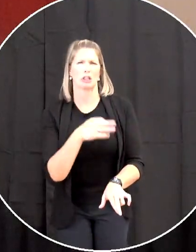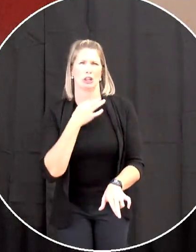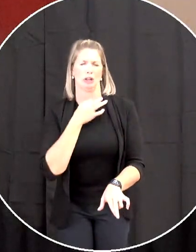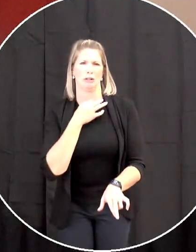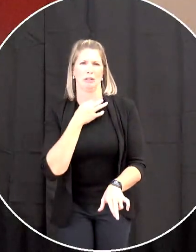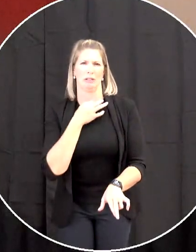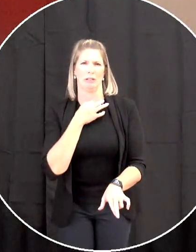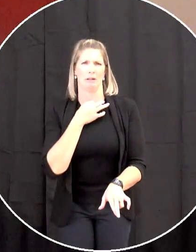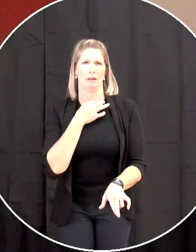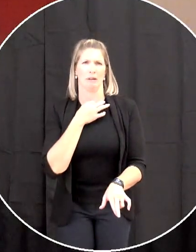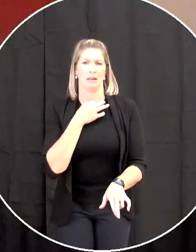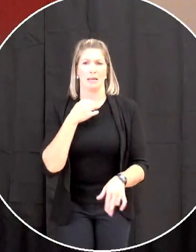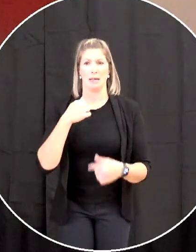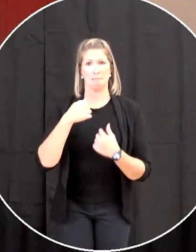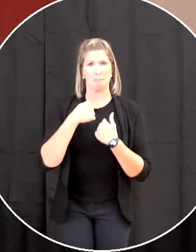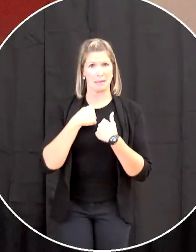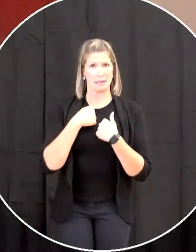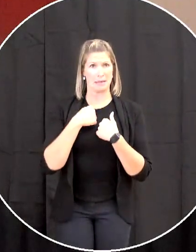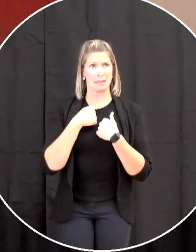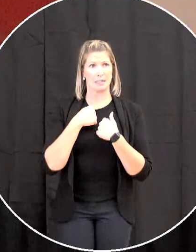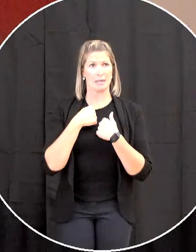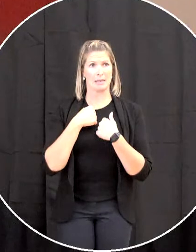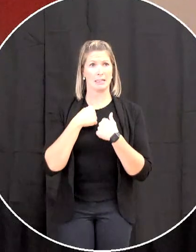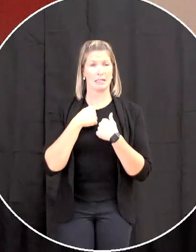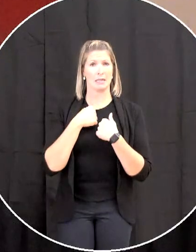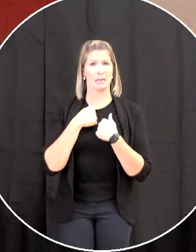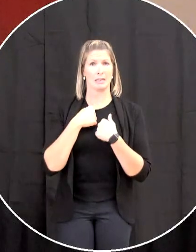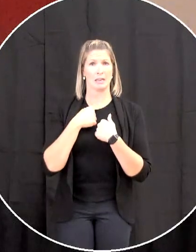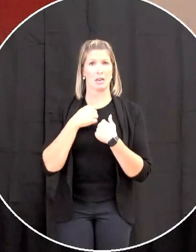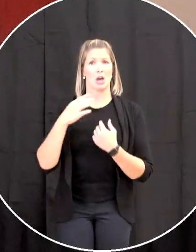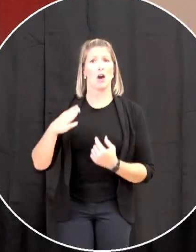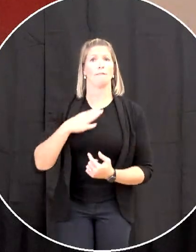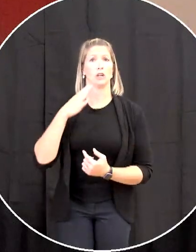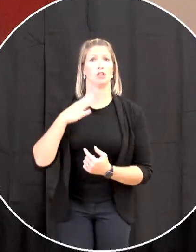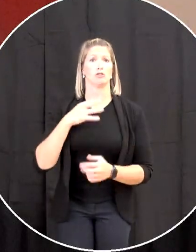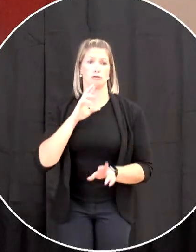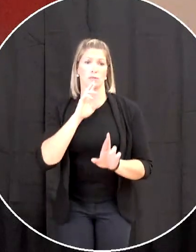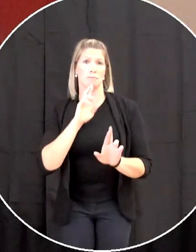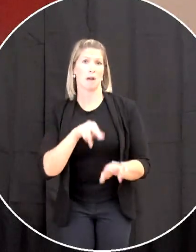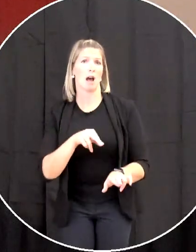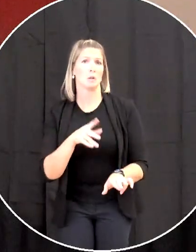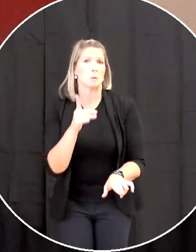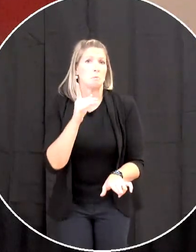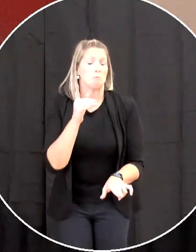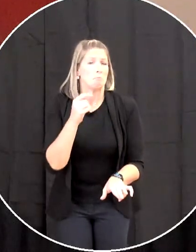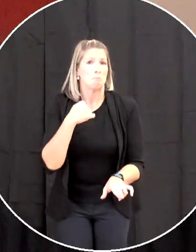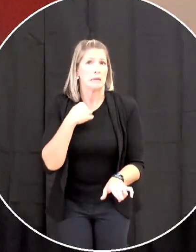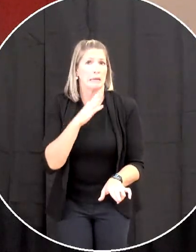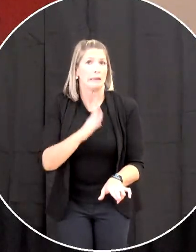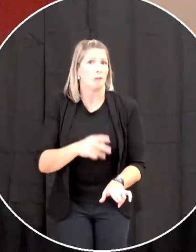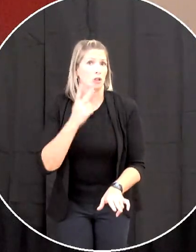for me or for any of us to see what the official response was to those parents?